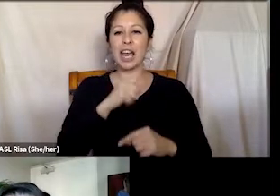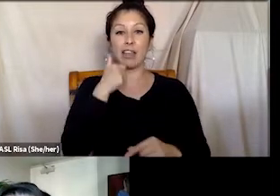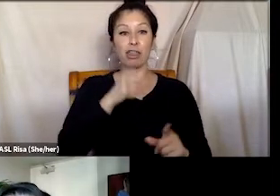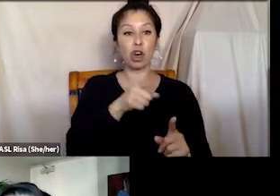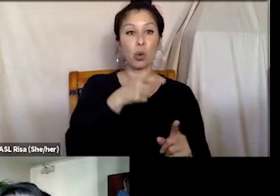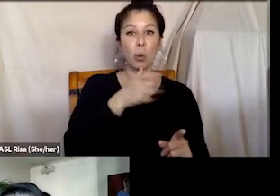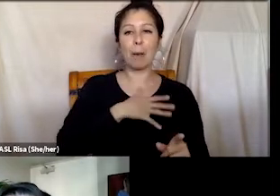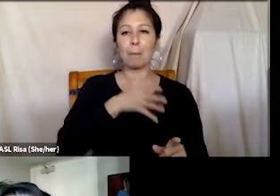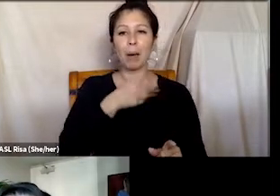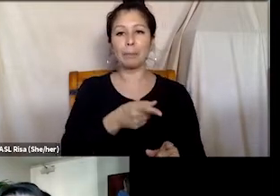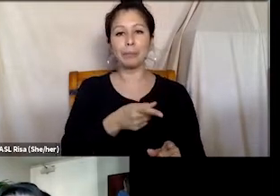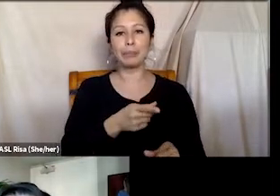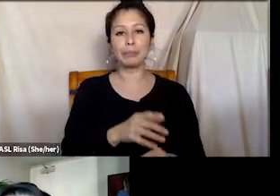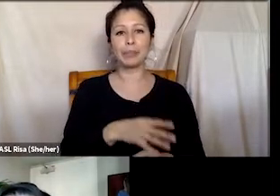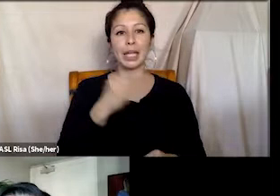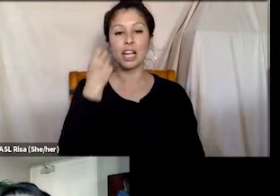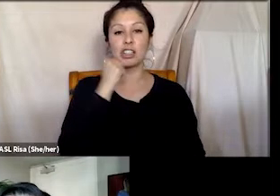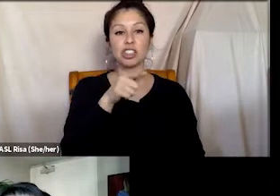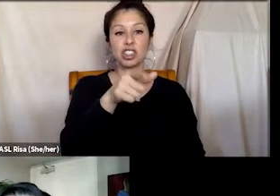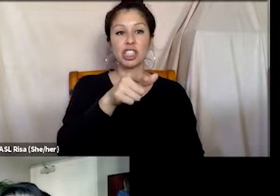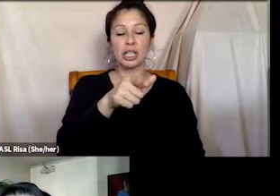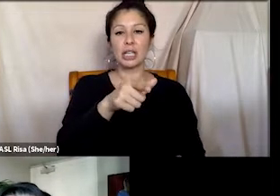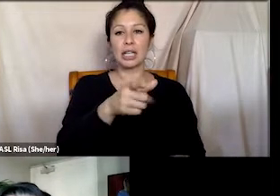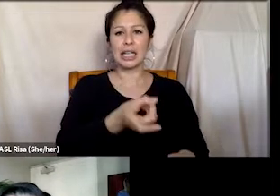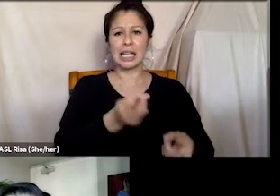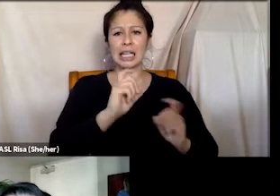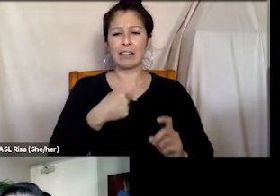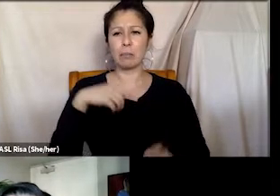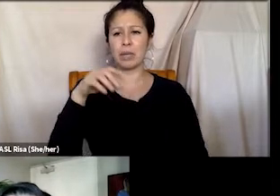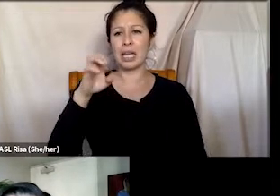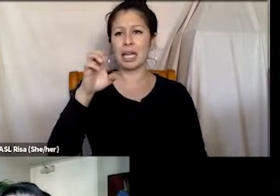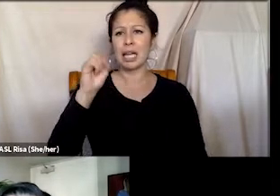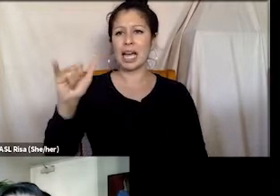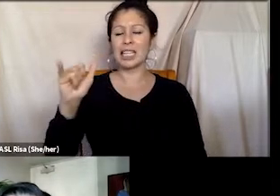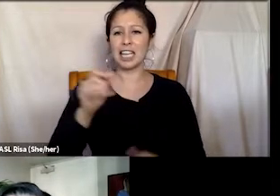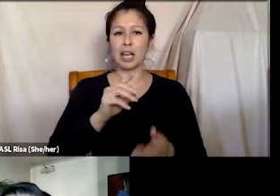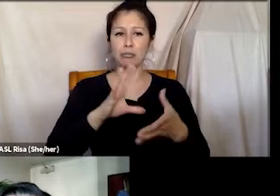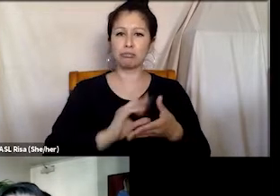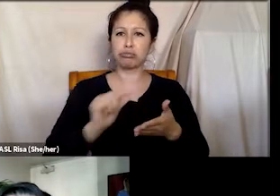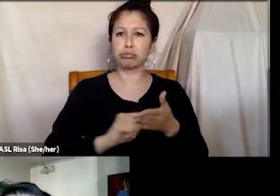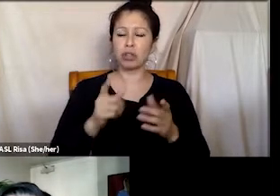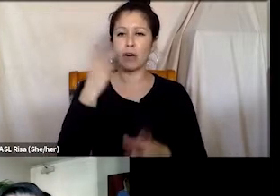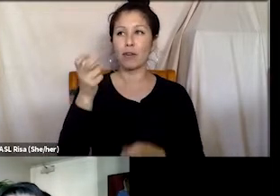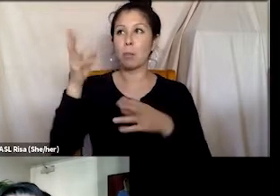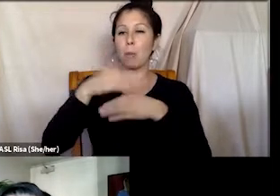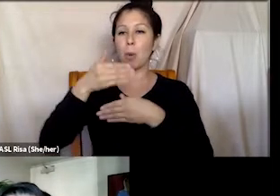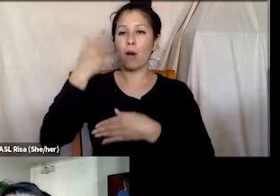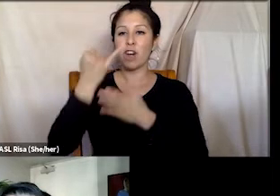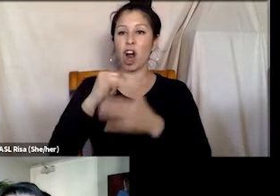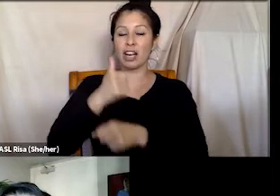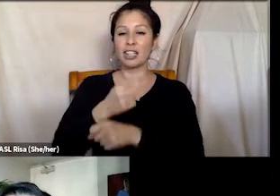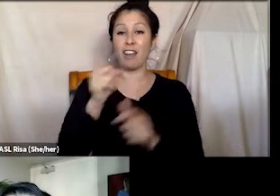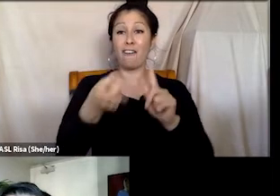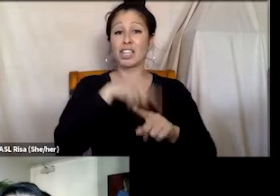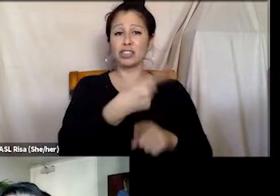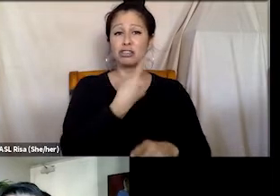my mom. And she ended up giving me essays to put on the wall with my art installations. And she said, that's the first time she ever